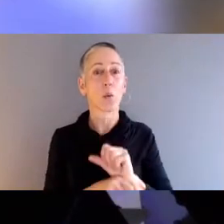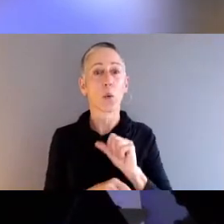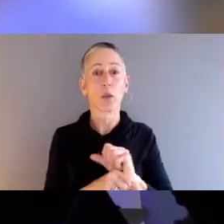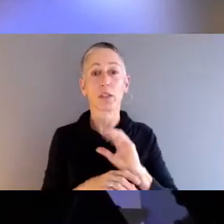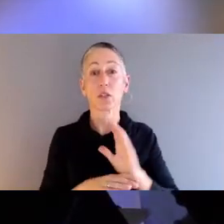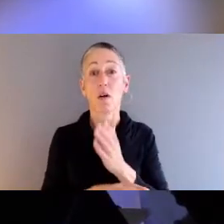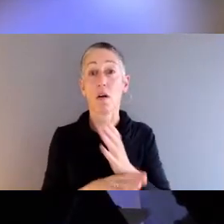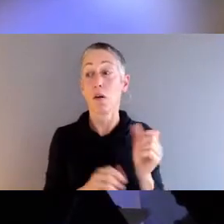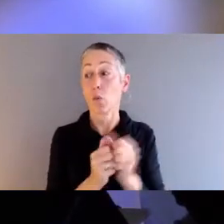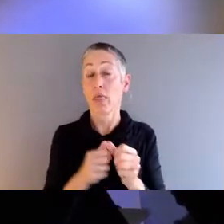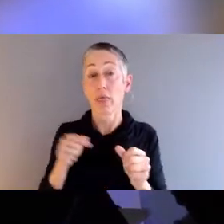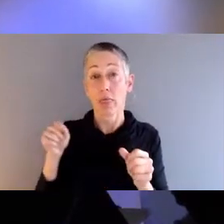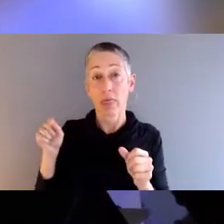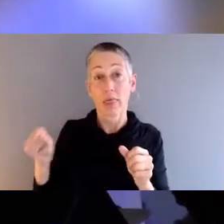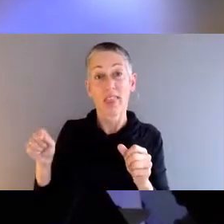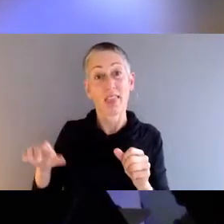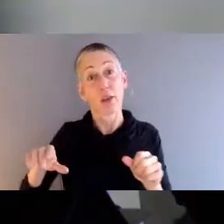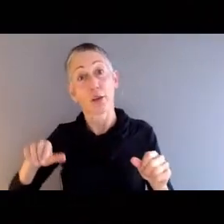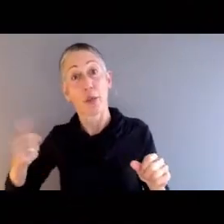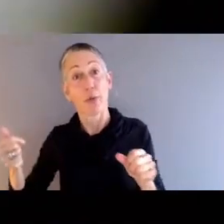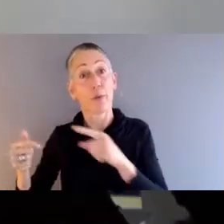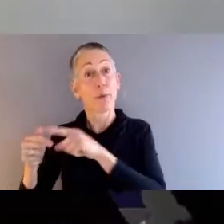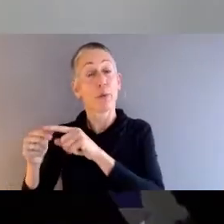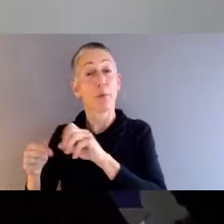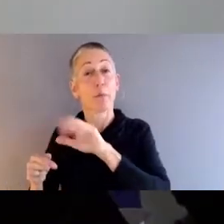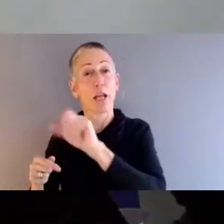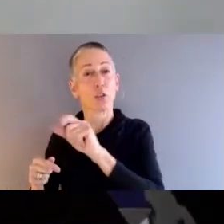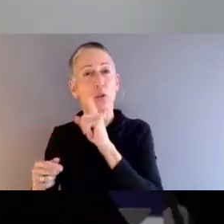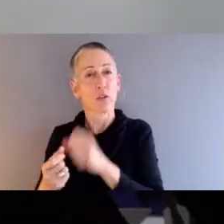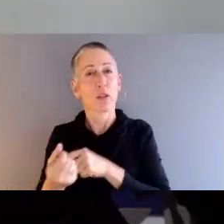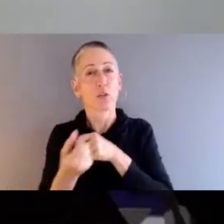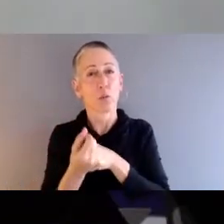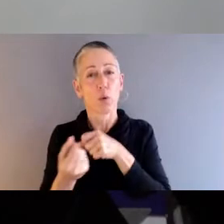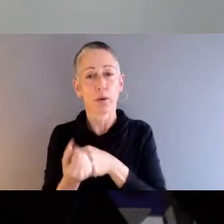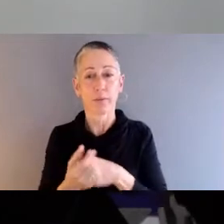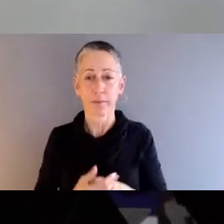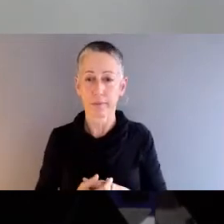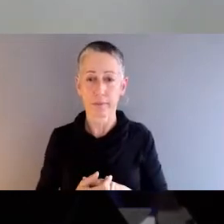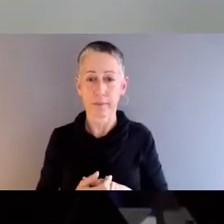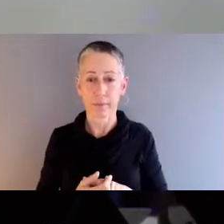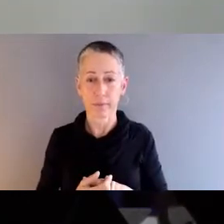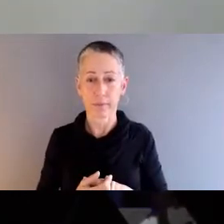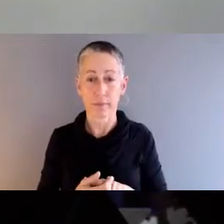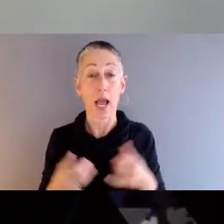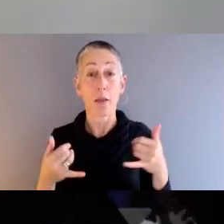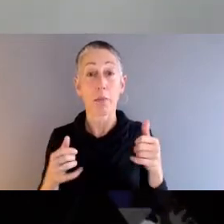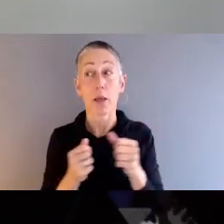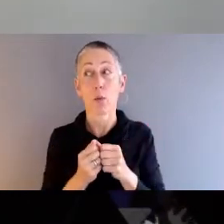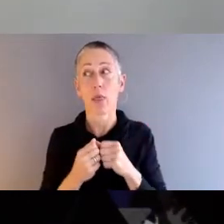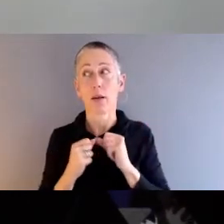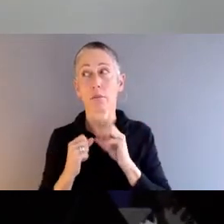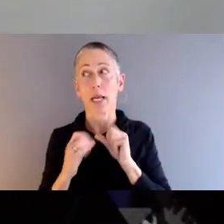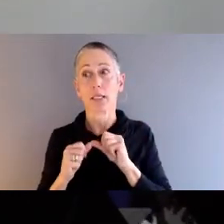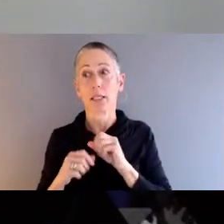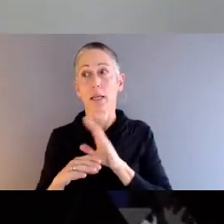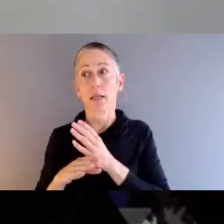not for the support of Maestra and its members. What I love about my job is that I get to play with an amazing band and one of the